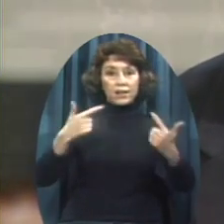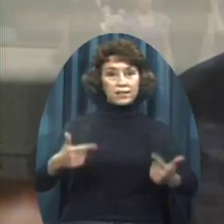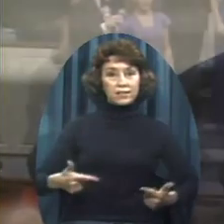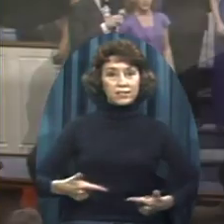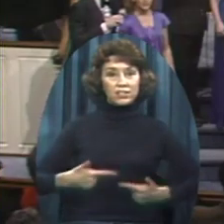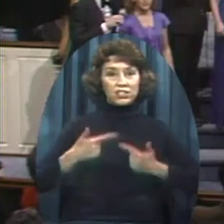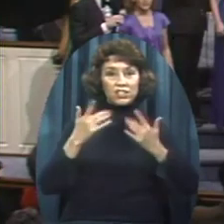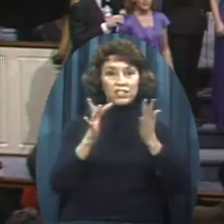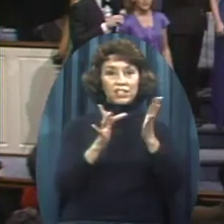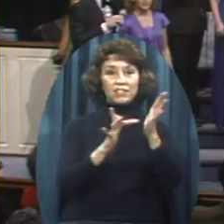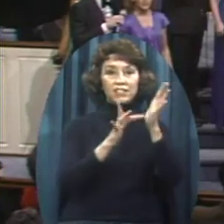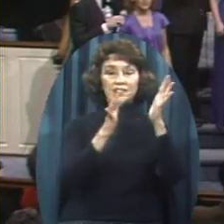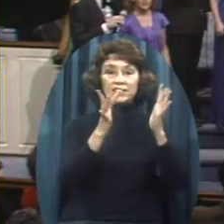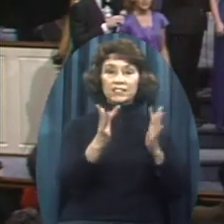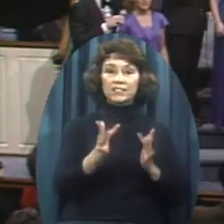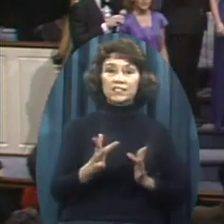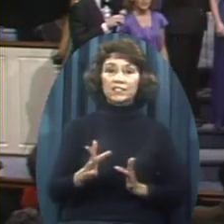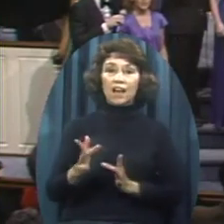reign.